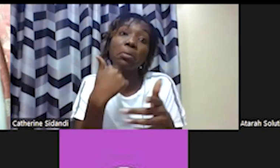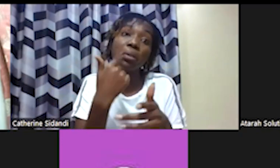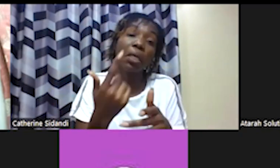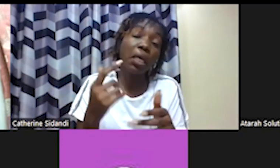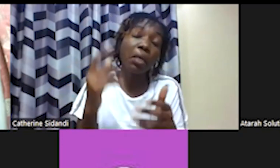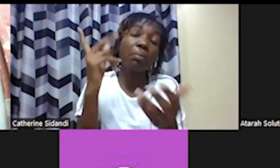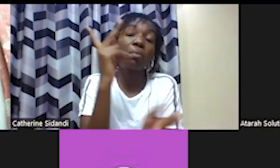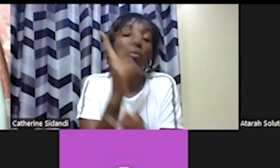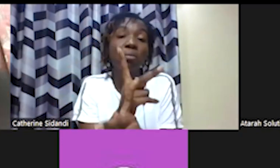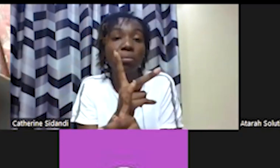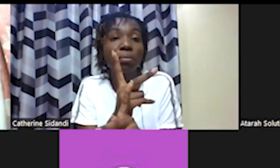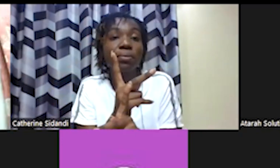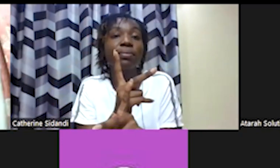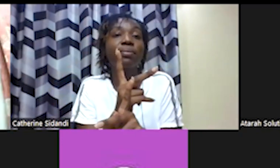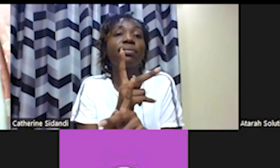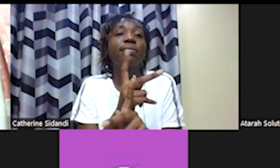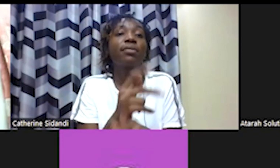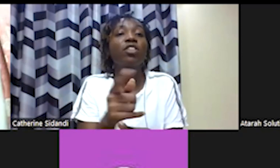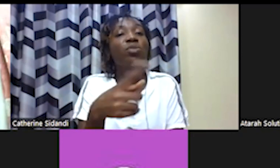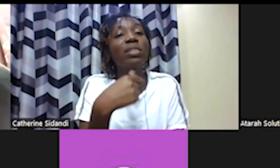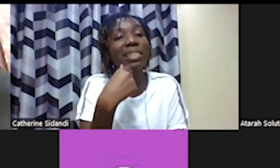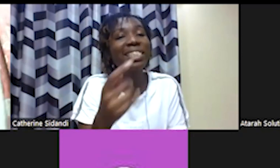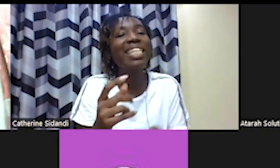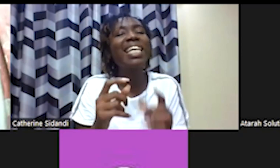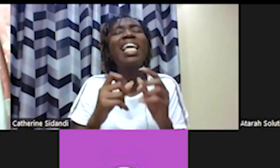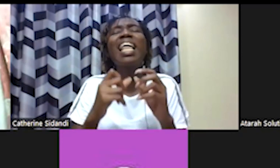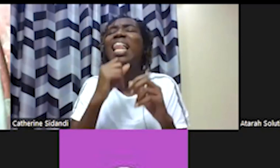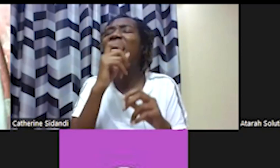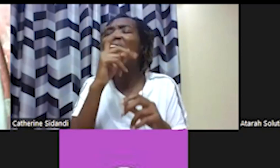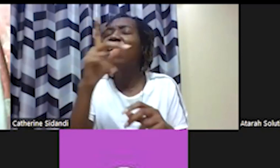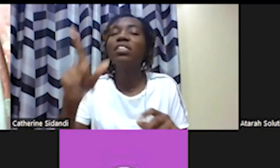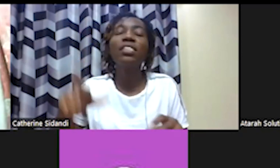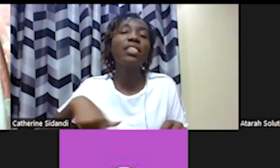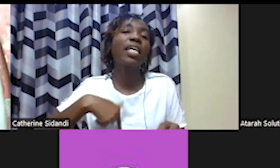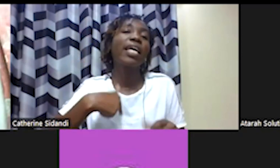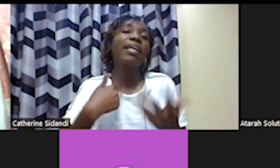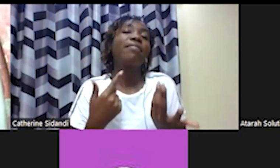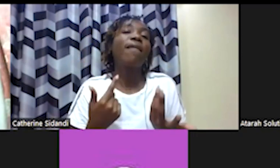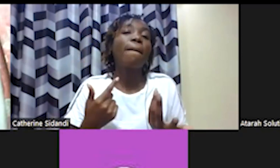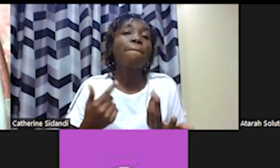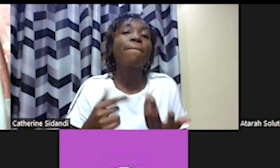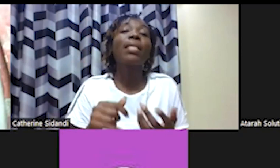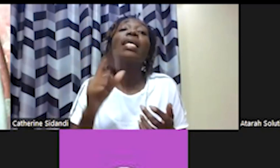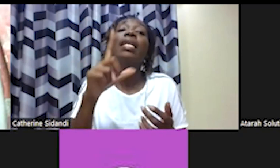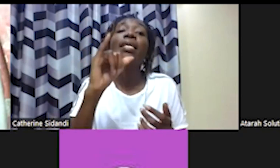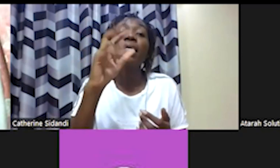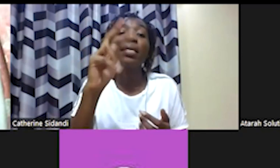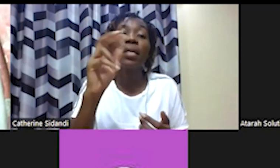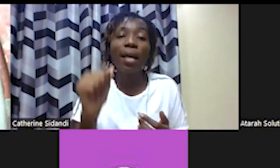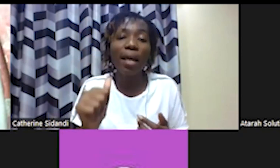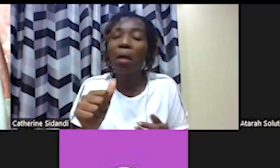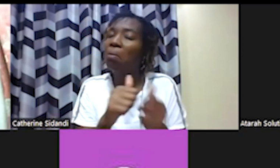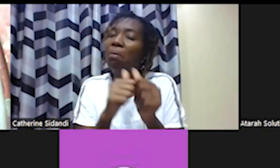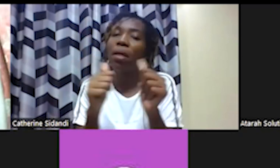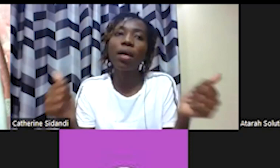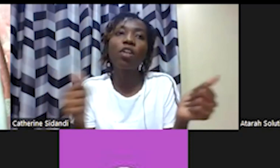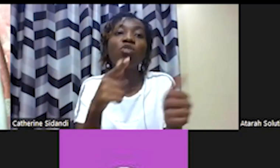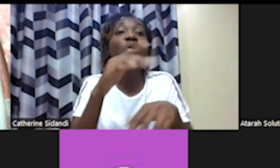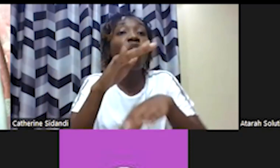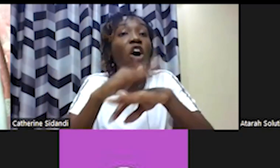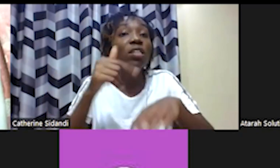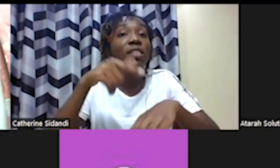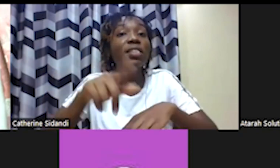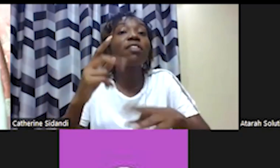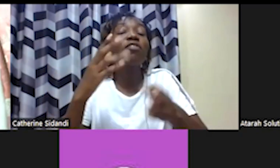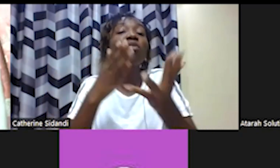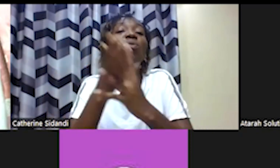it. Say it loudly to yourself. Linah, it is well. Call yourself by name and talk to